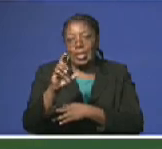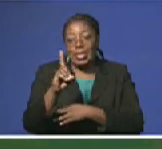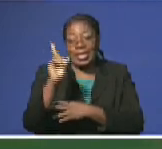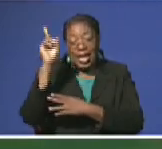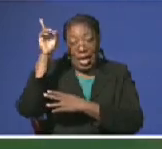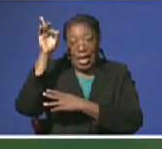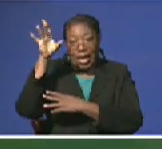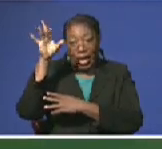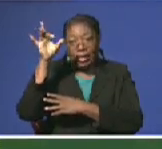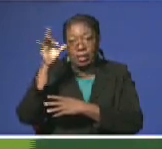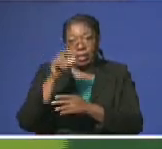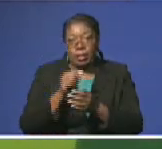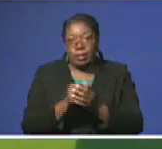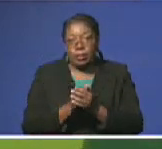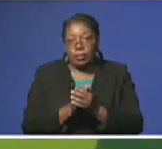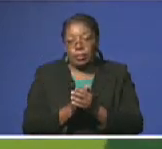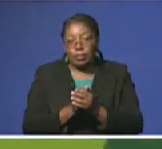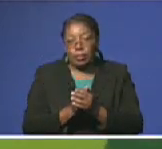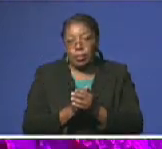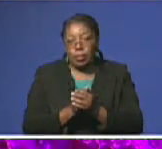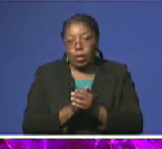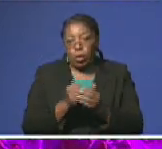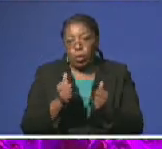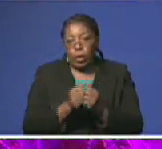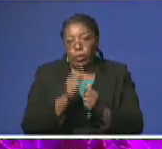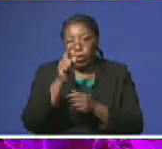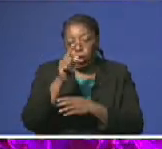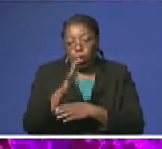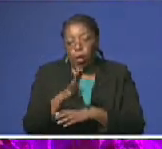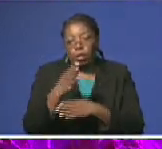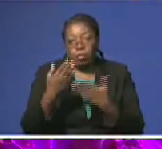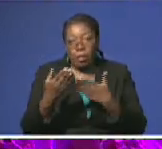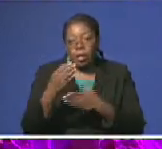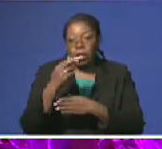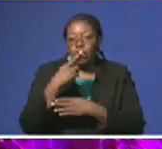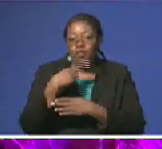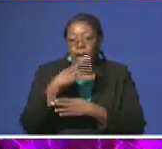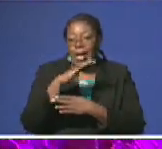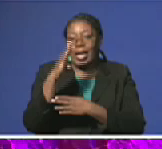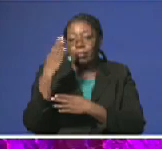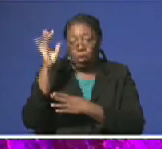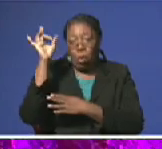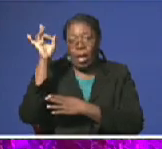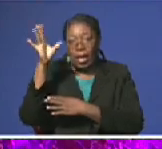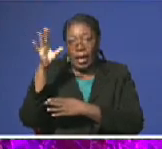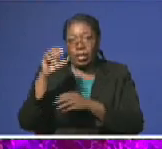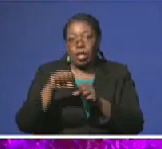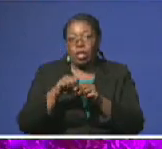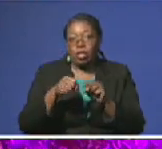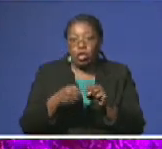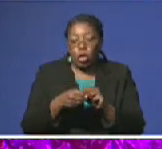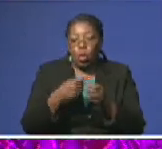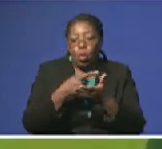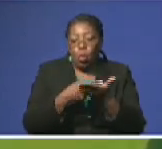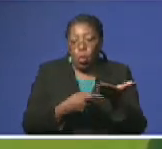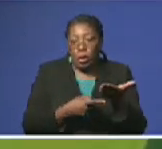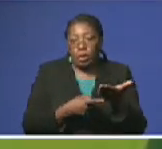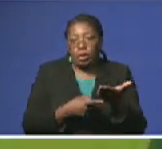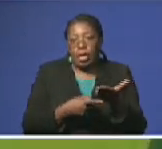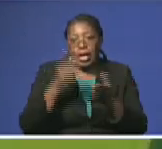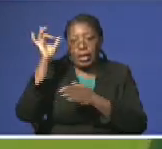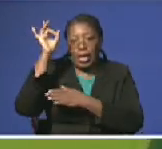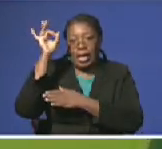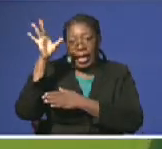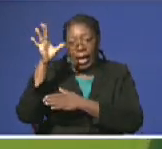with a 4:1 ratio of red and blue light. So what these light